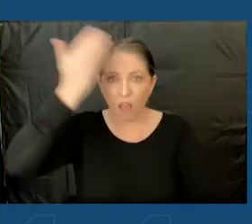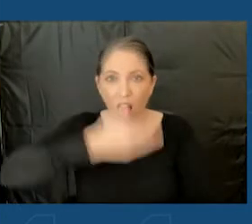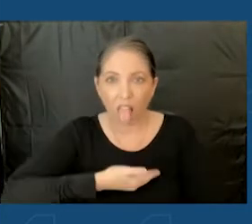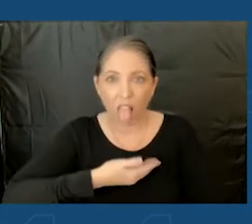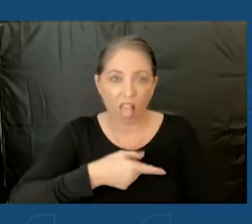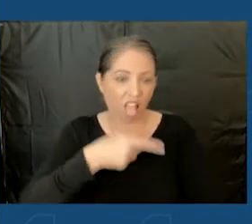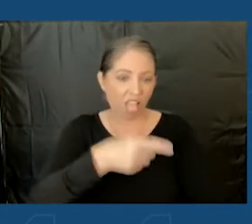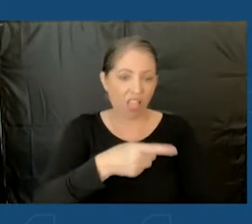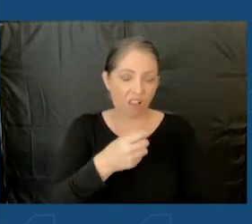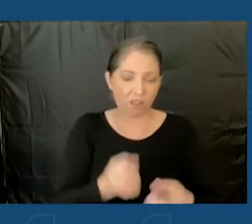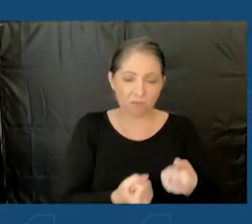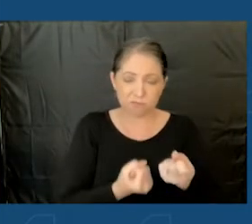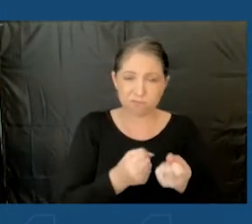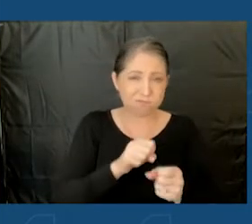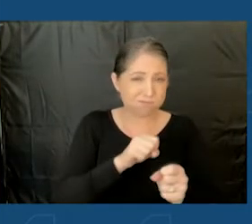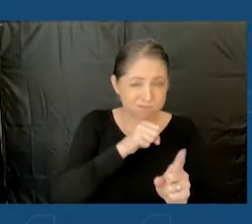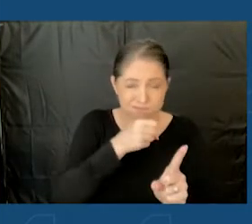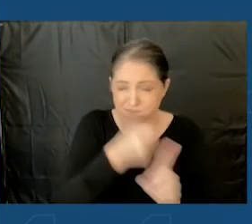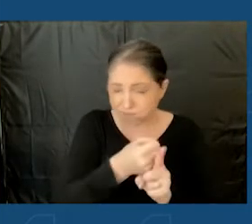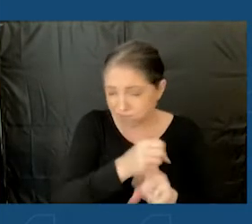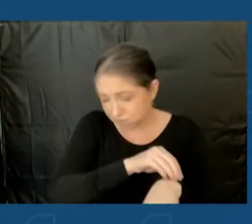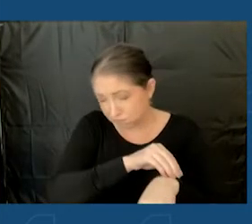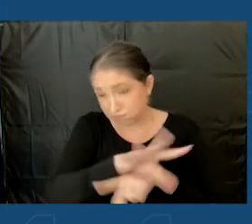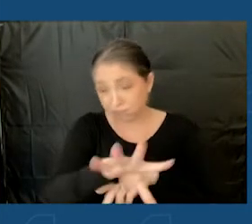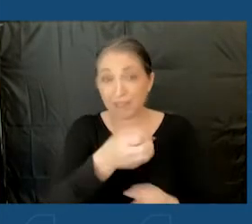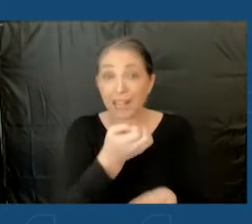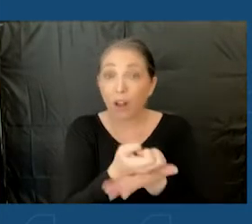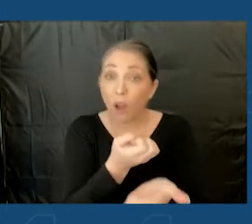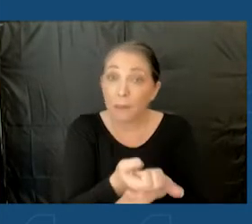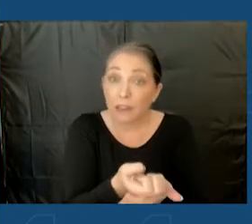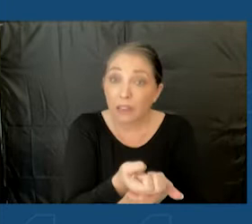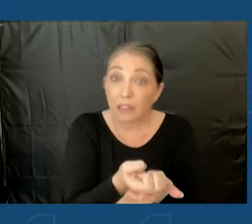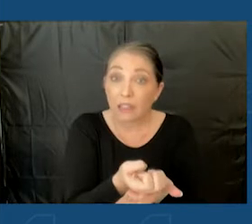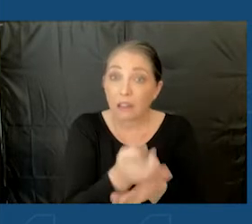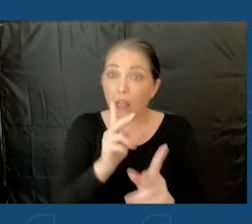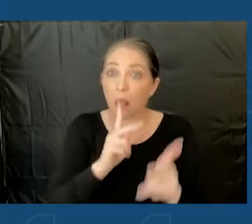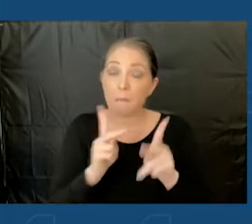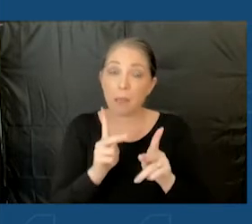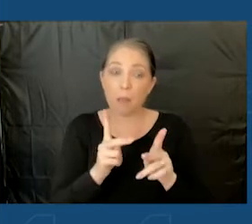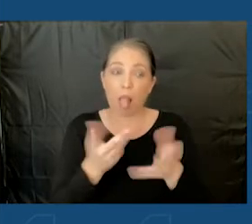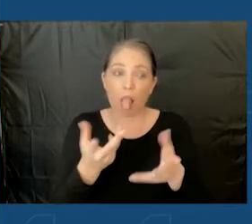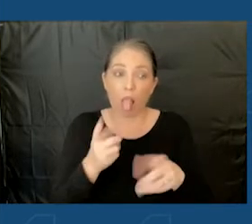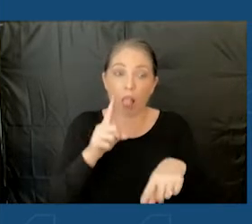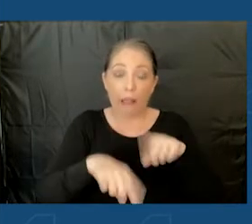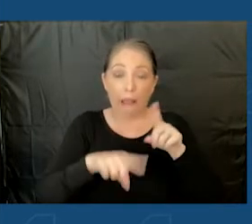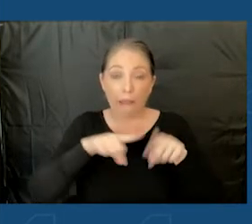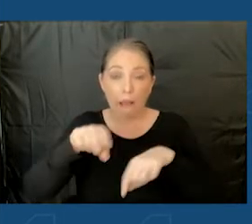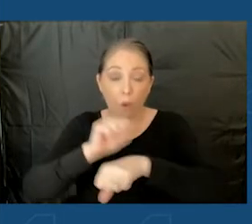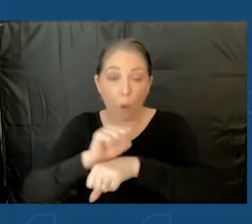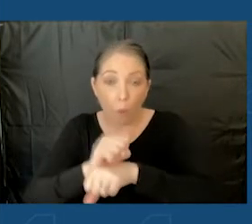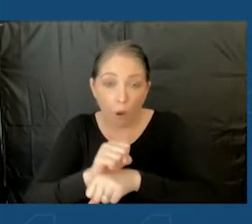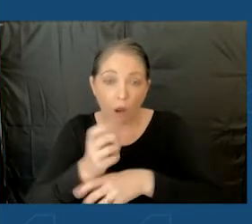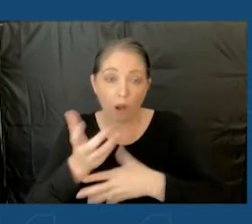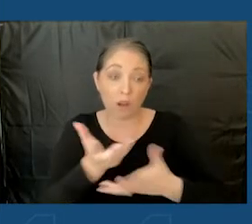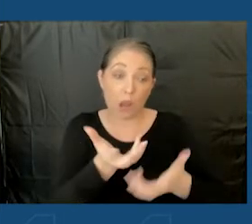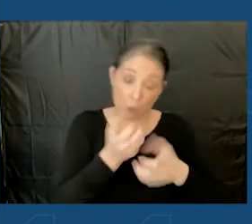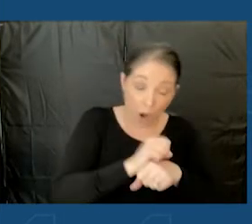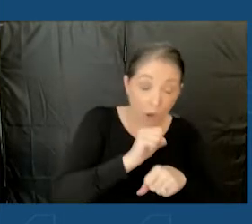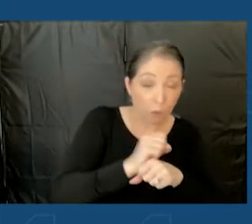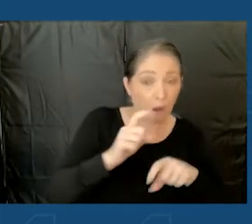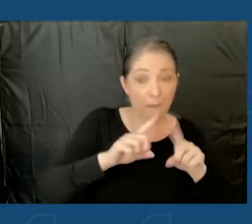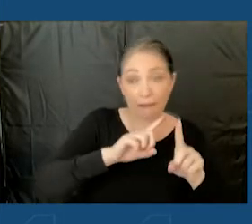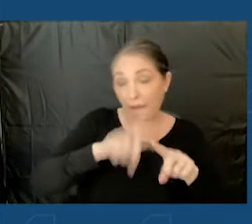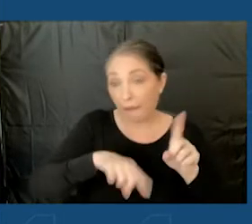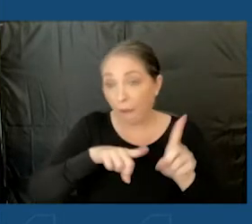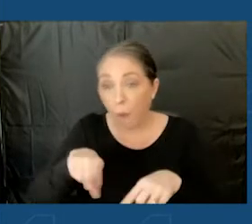economy when we have to deal with people out of the workforce who want to be in the workforce? So here's the challenge. I mean, it's a well-known